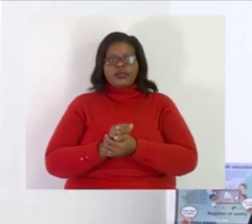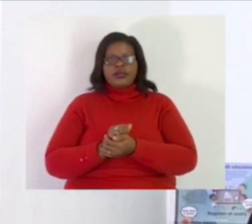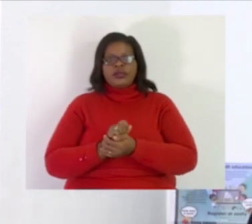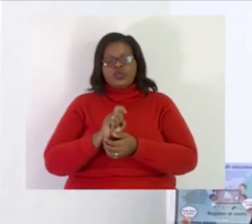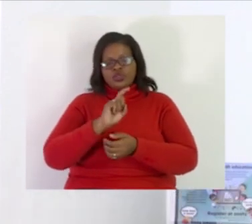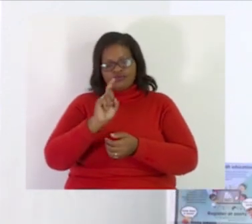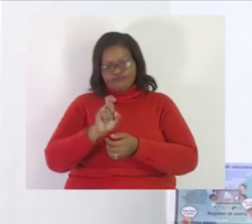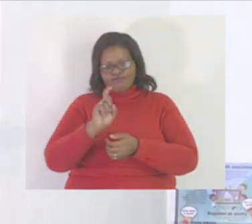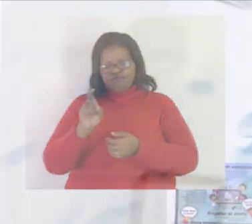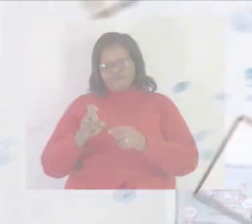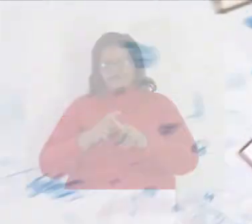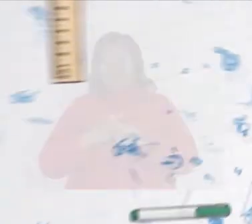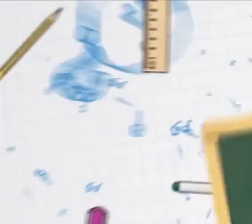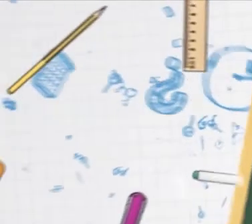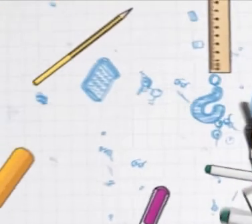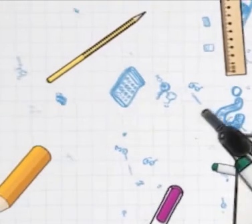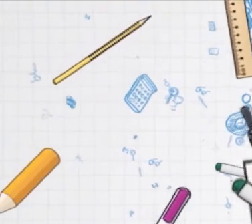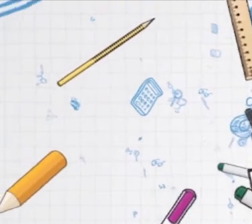question by question.